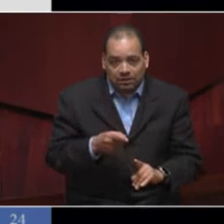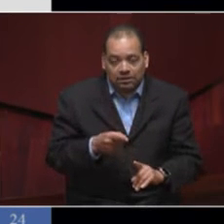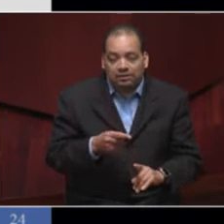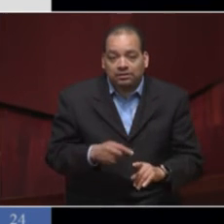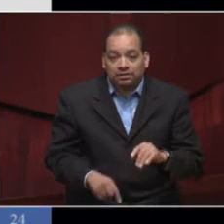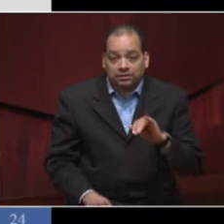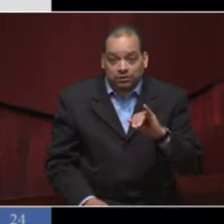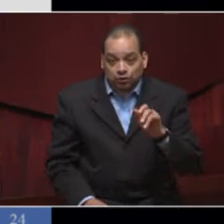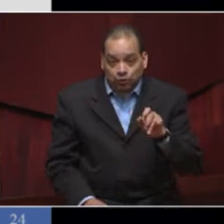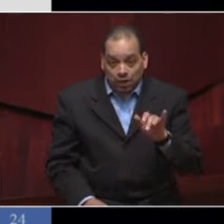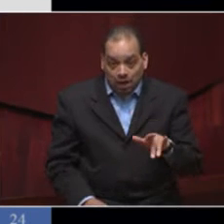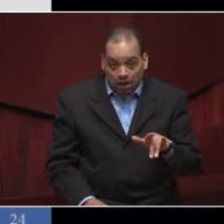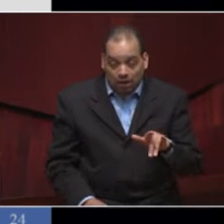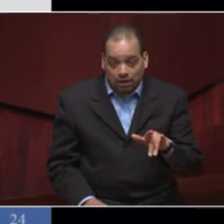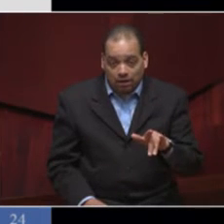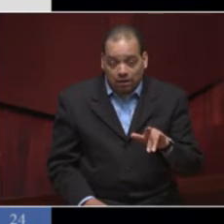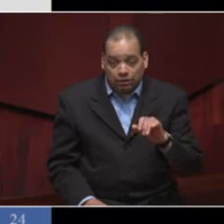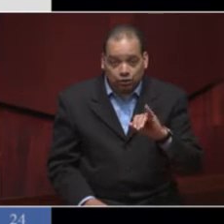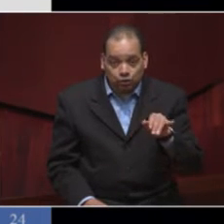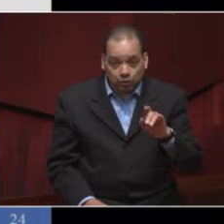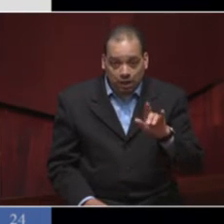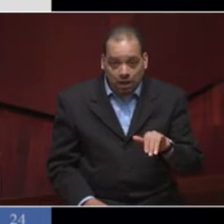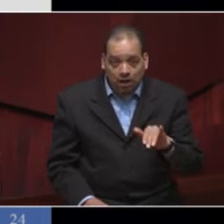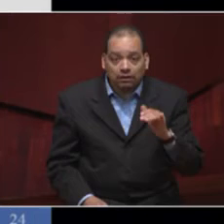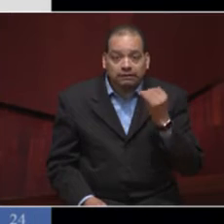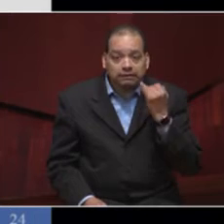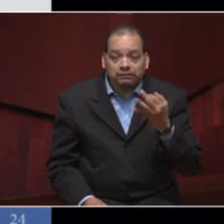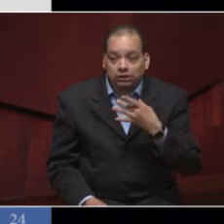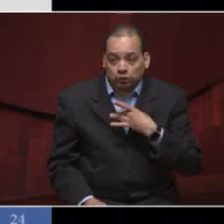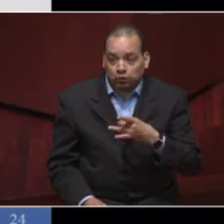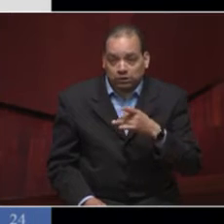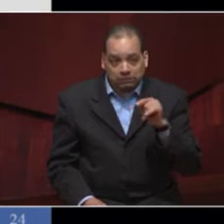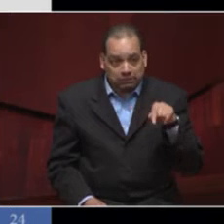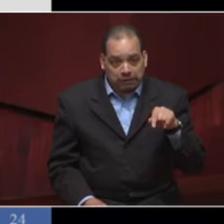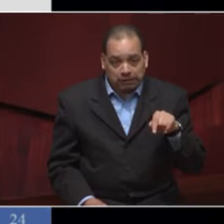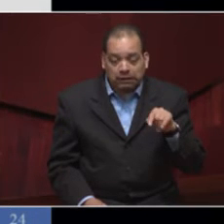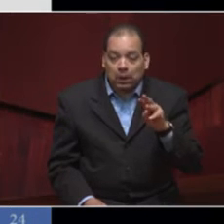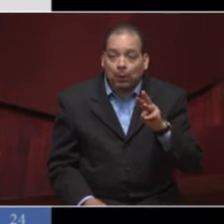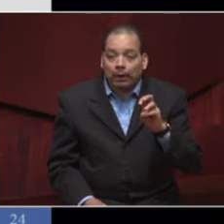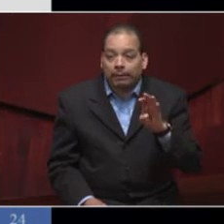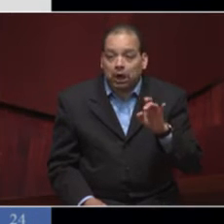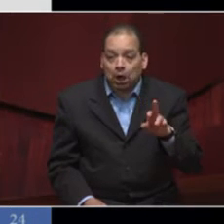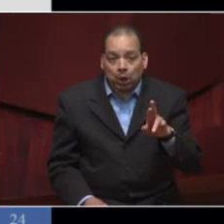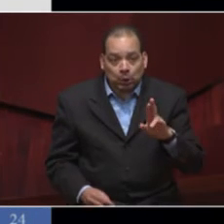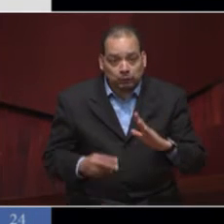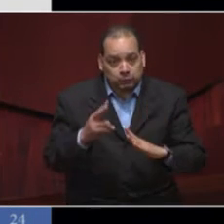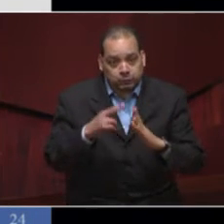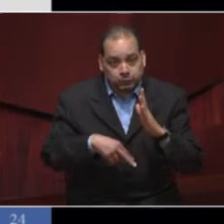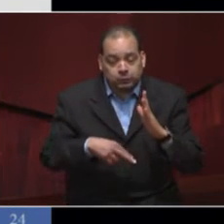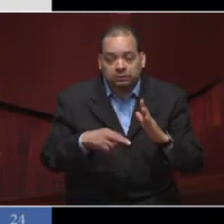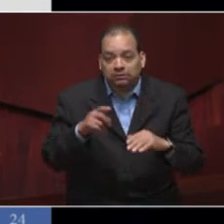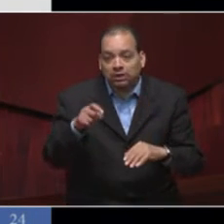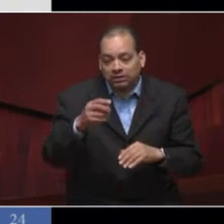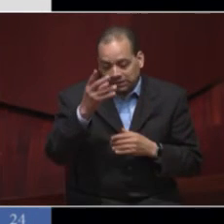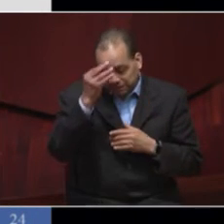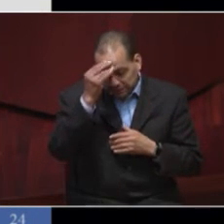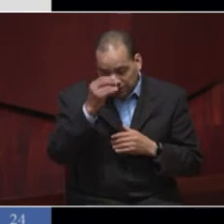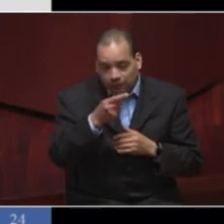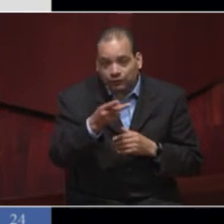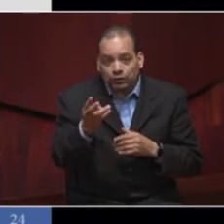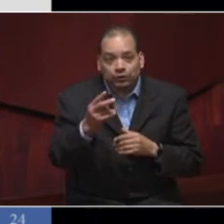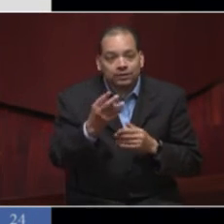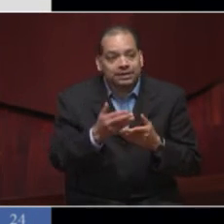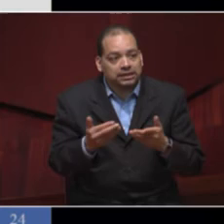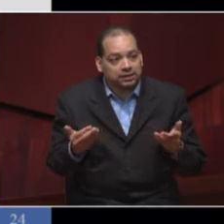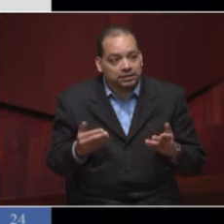July if you would like to participate in that particular webinar. But there are a few things you need to be thinking about your